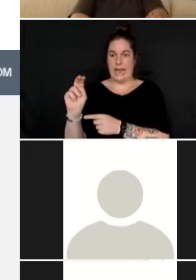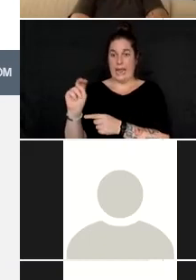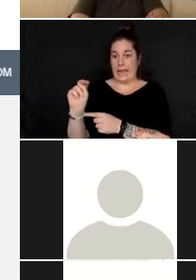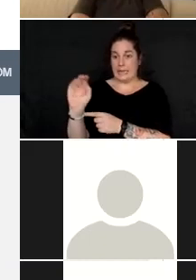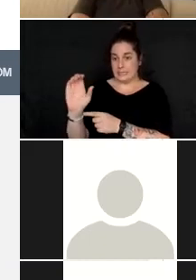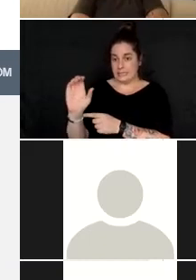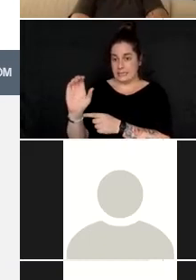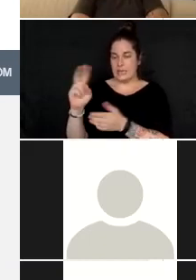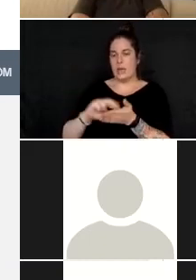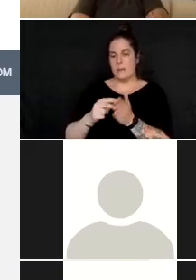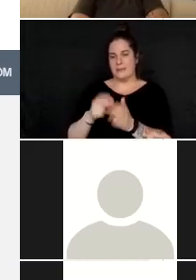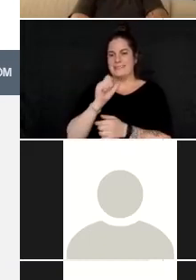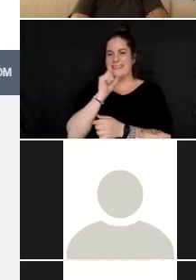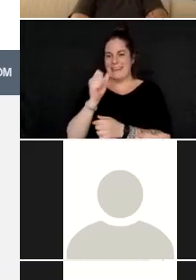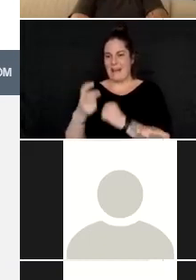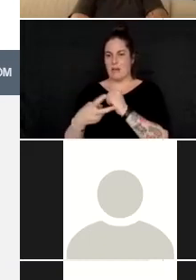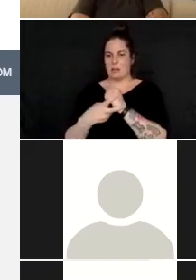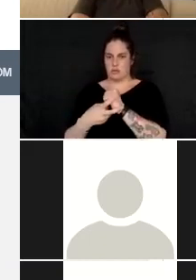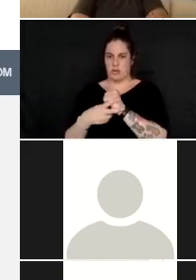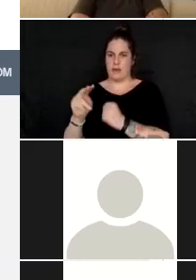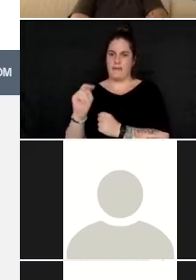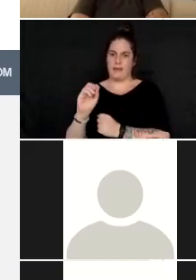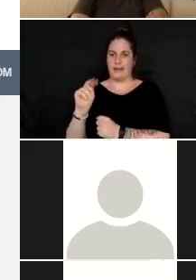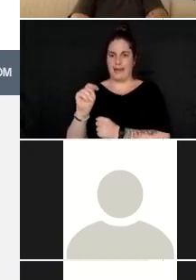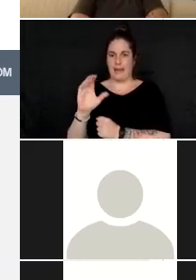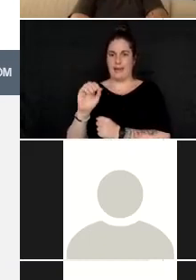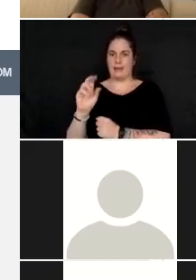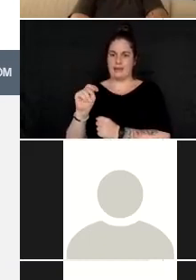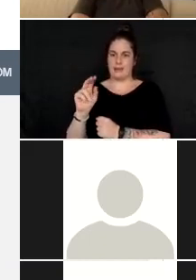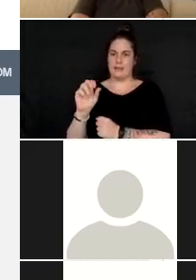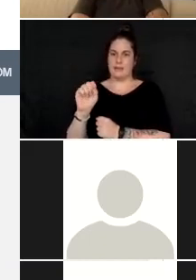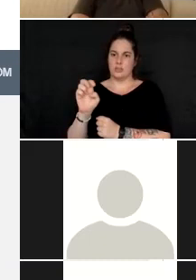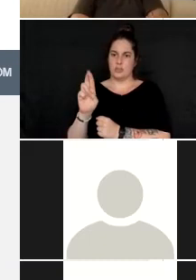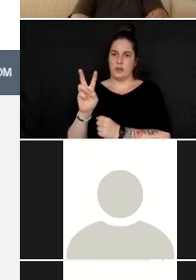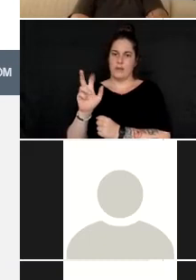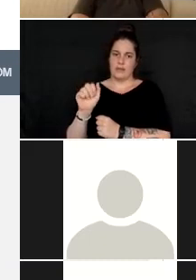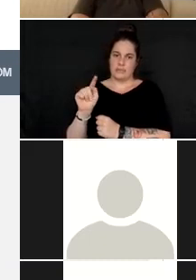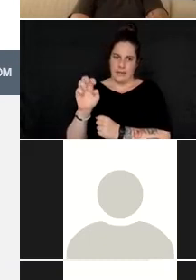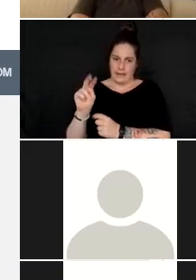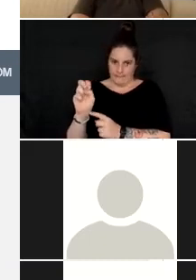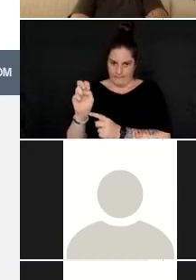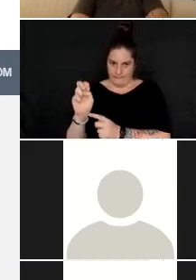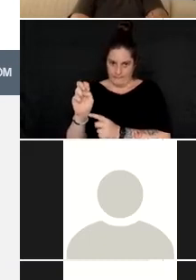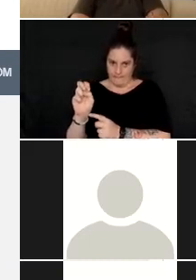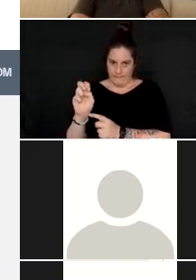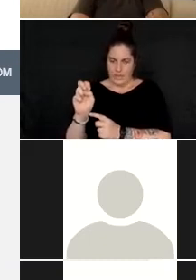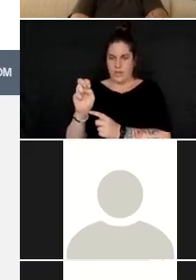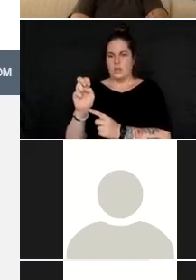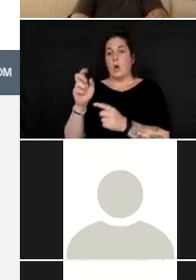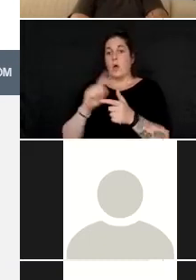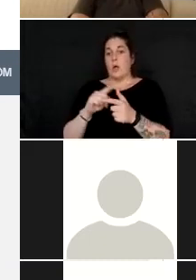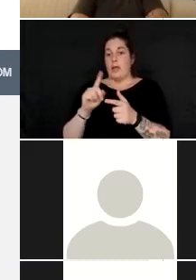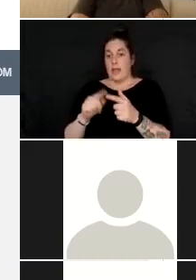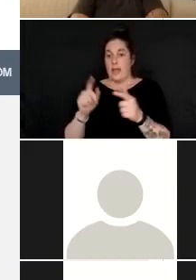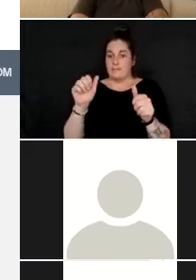what we can then do is do a little algebra, manipulate this so that we get a way of expressing the work done